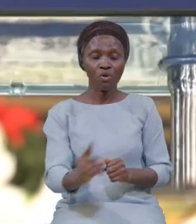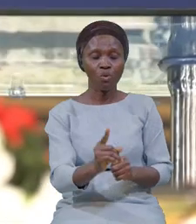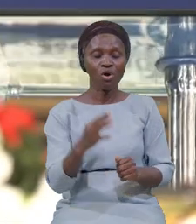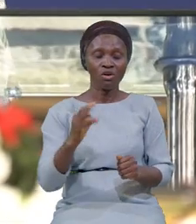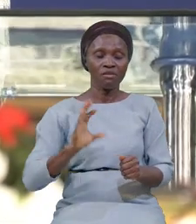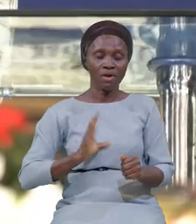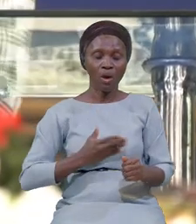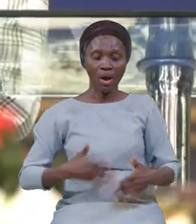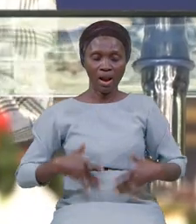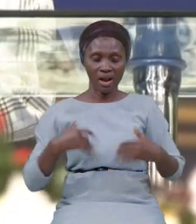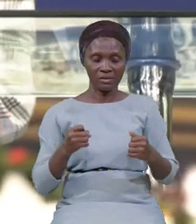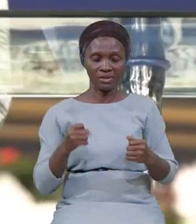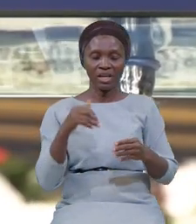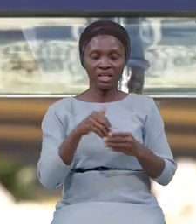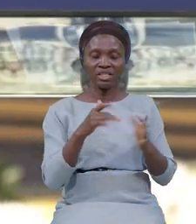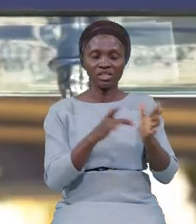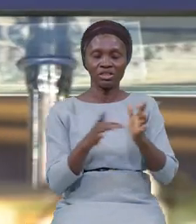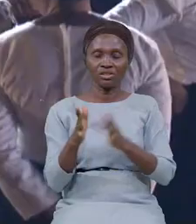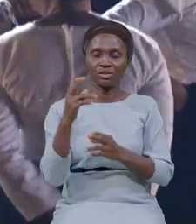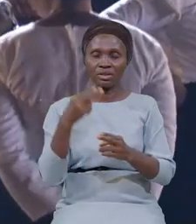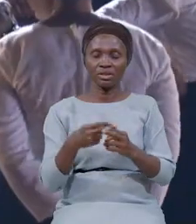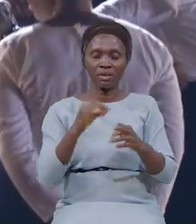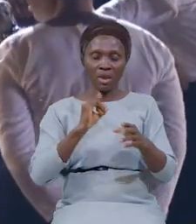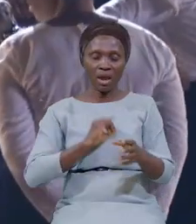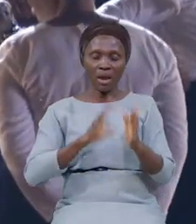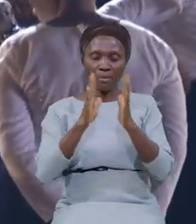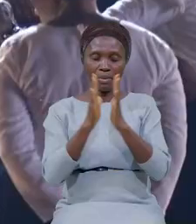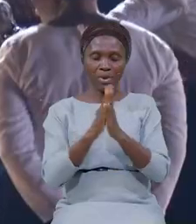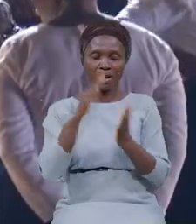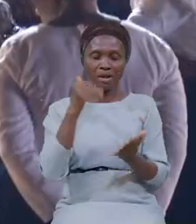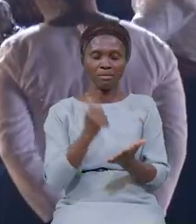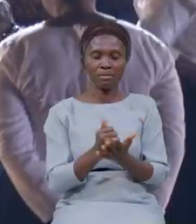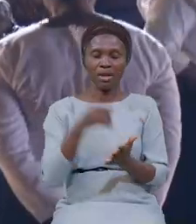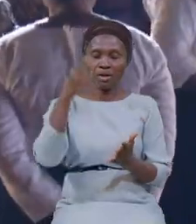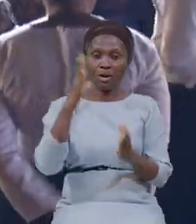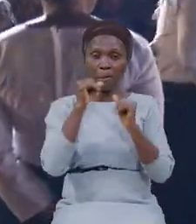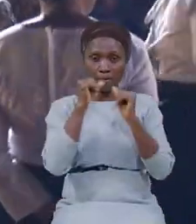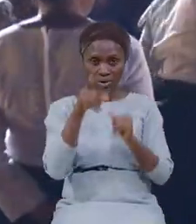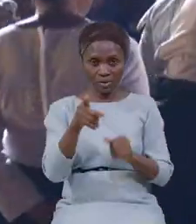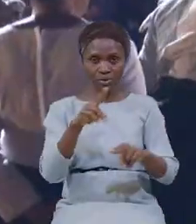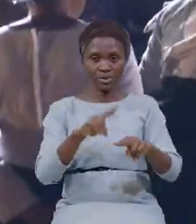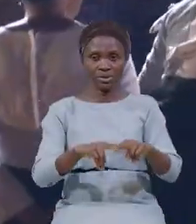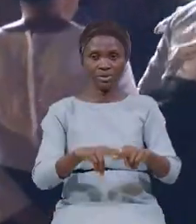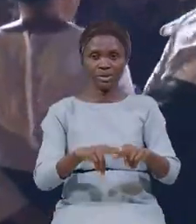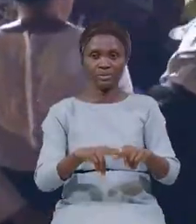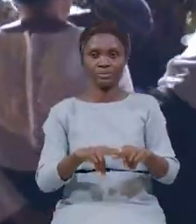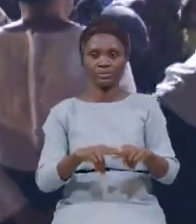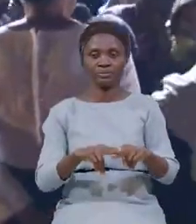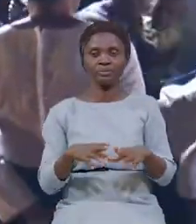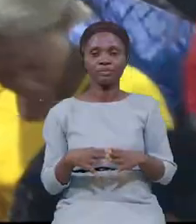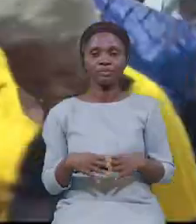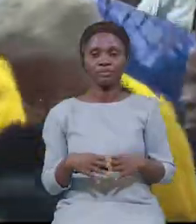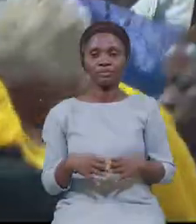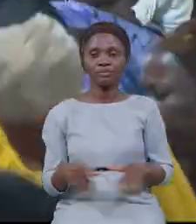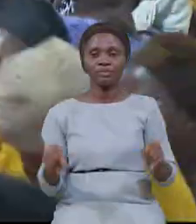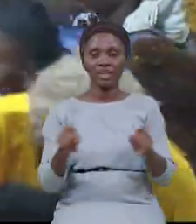In Jesus' name I pray. God bless you. You can sit down. As